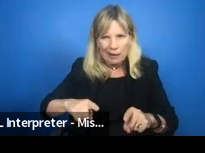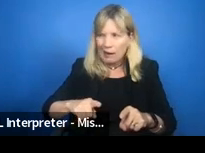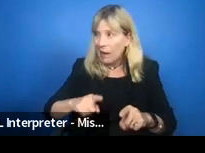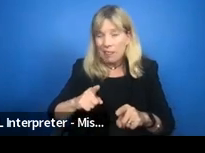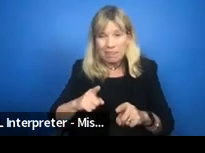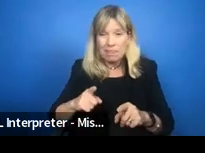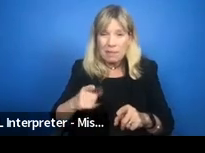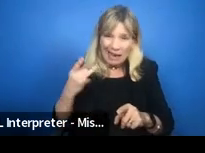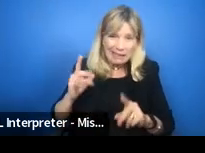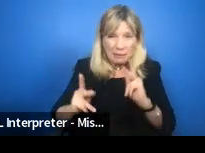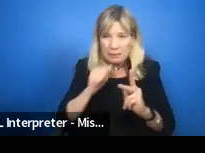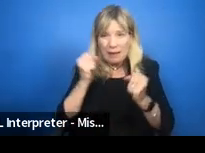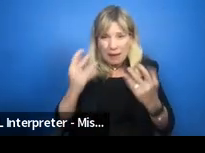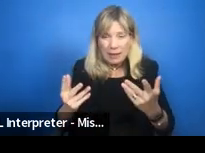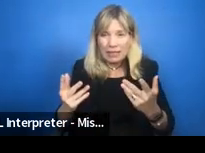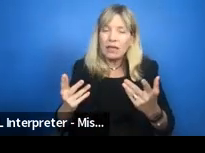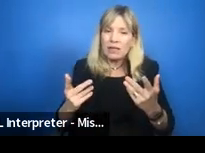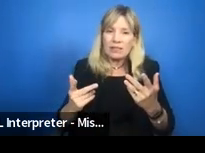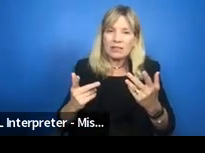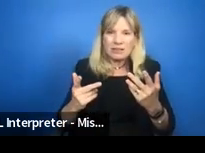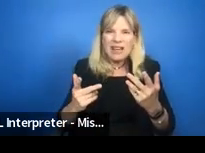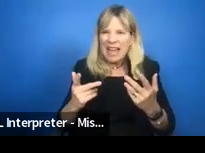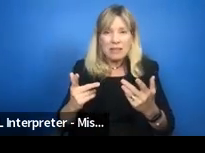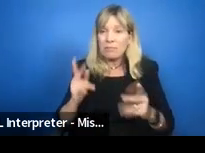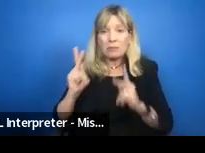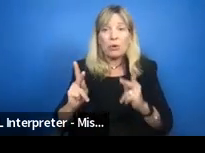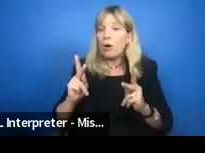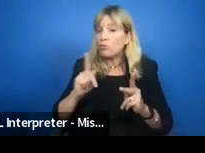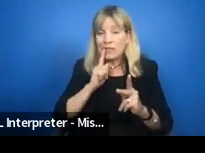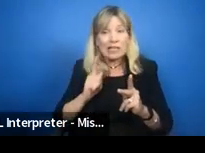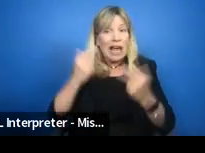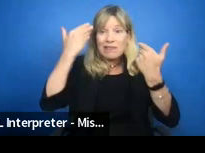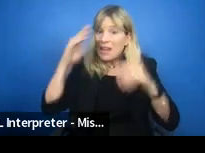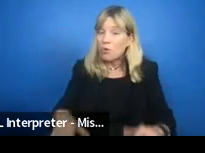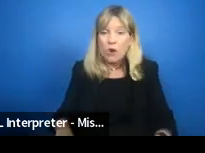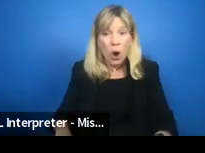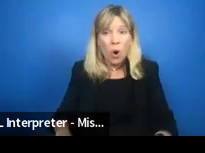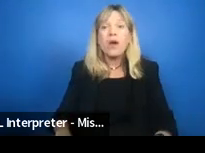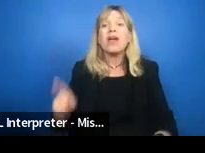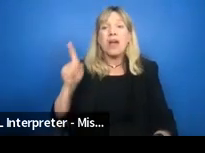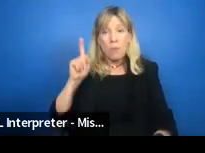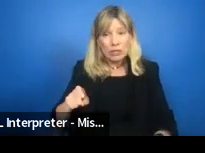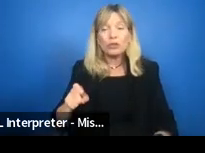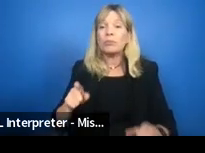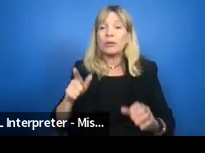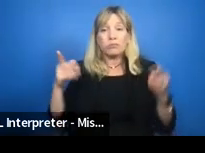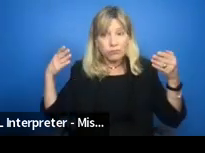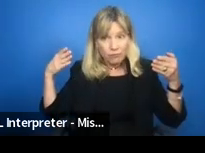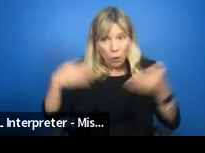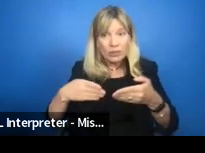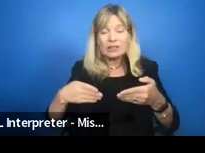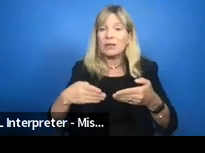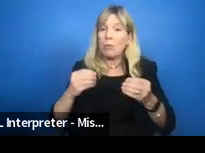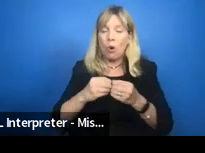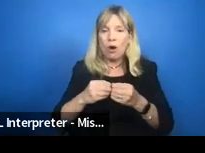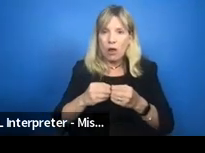much how low awareness is about this, it really should be getting more attention. Have